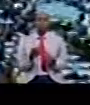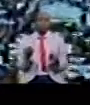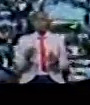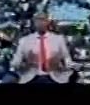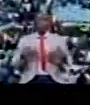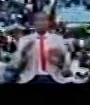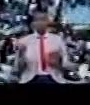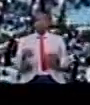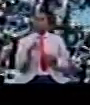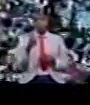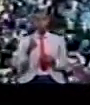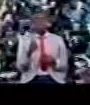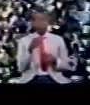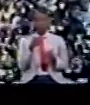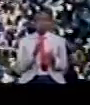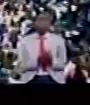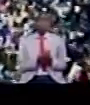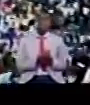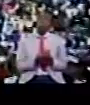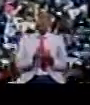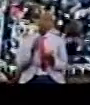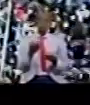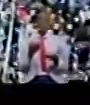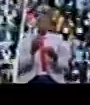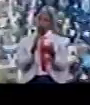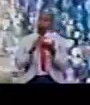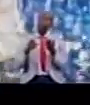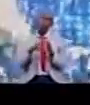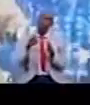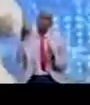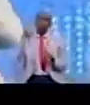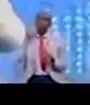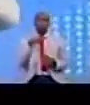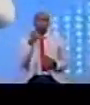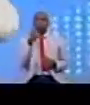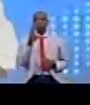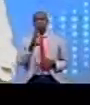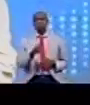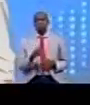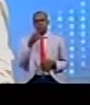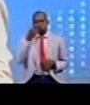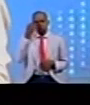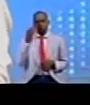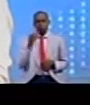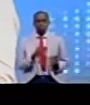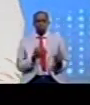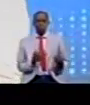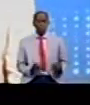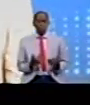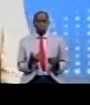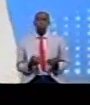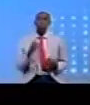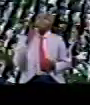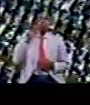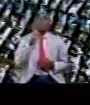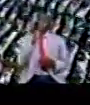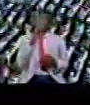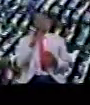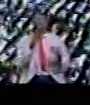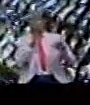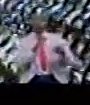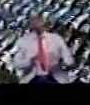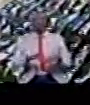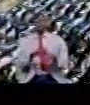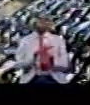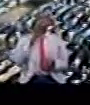in Jesus' name. Oh Lord, keep our children, Lord. Father God, keep our children, Lord. Oh Lord, God, keep our children, Lord.